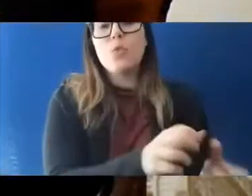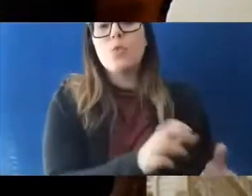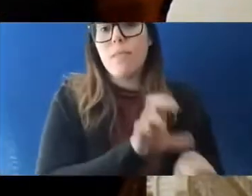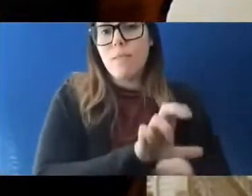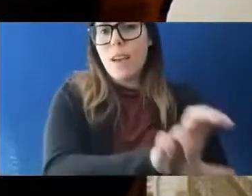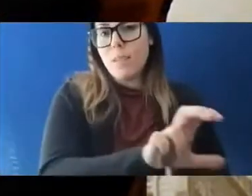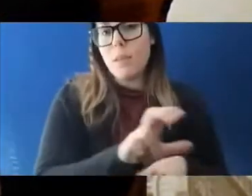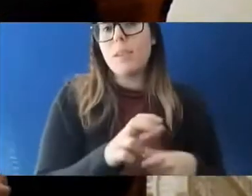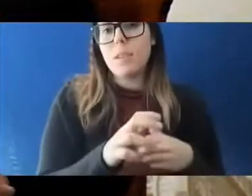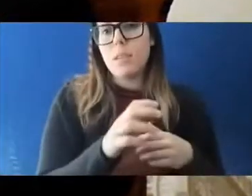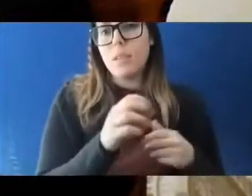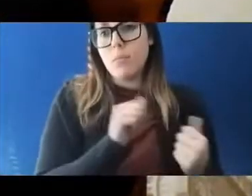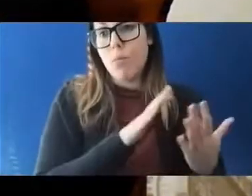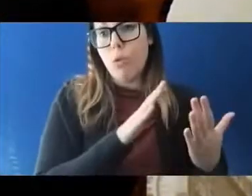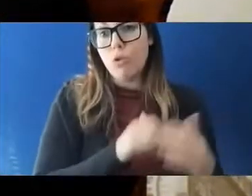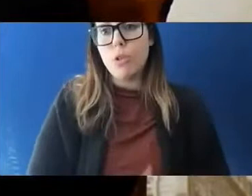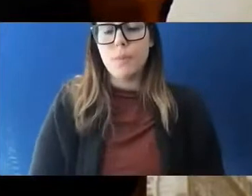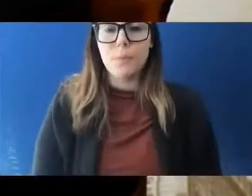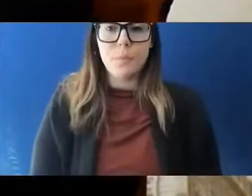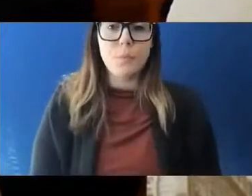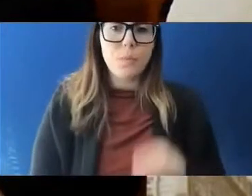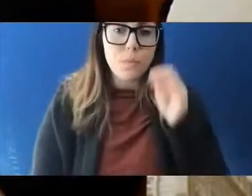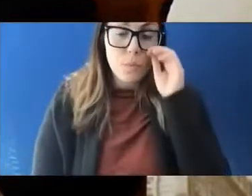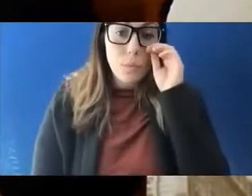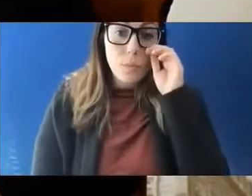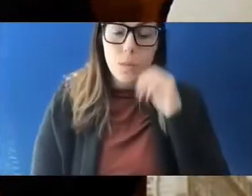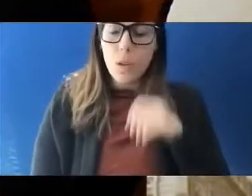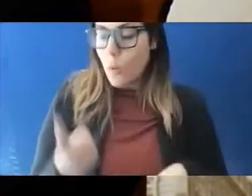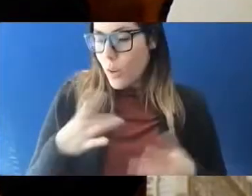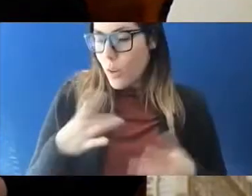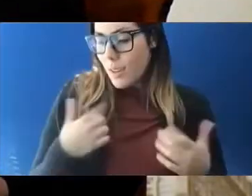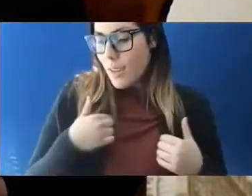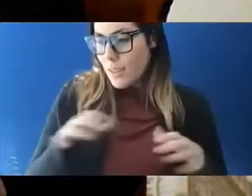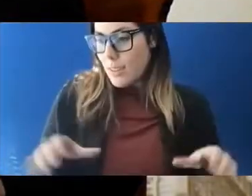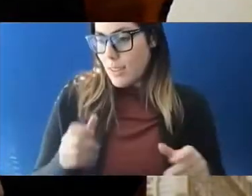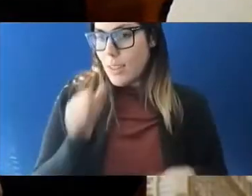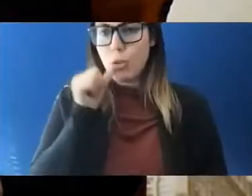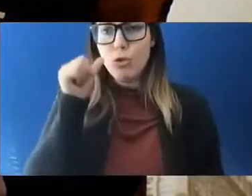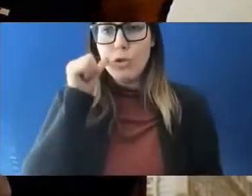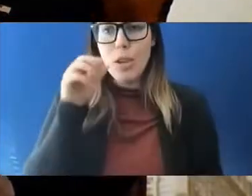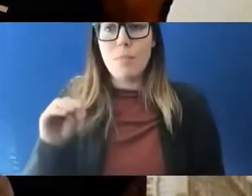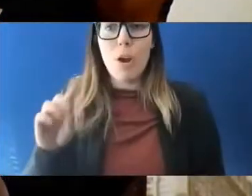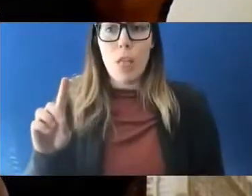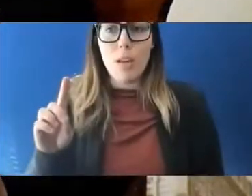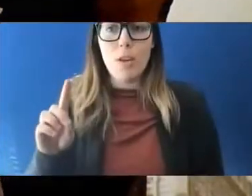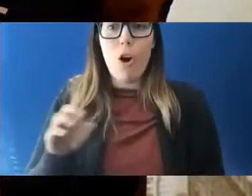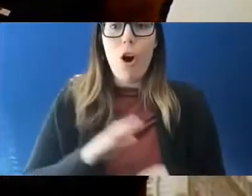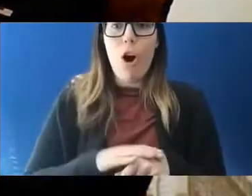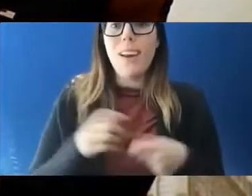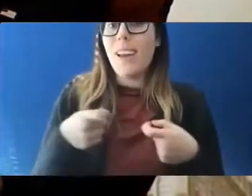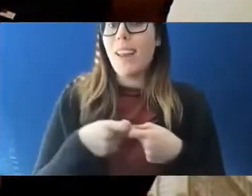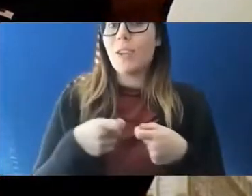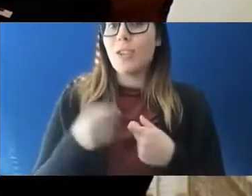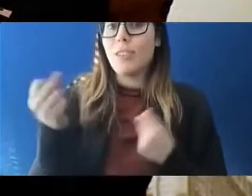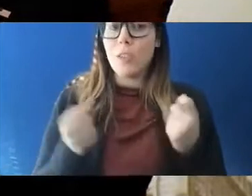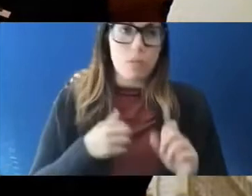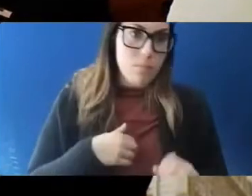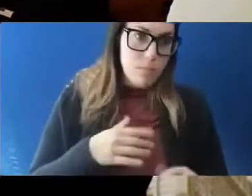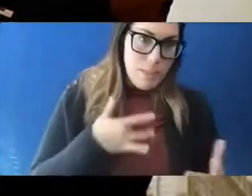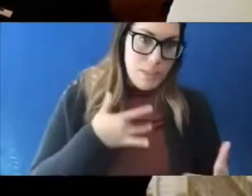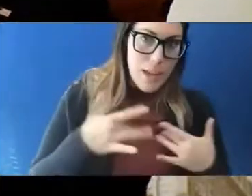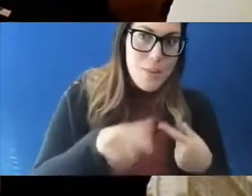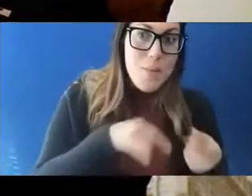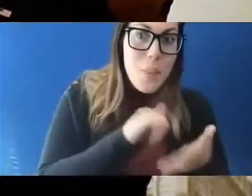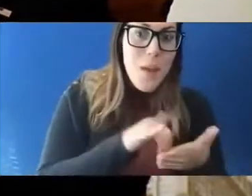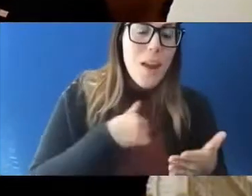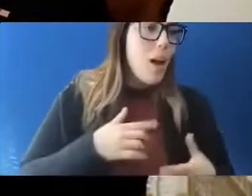approach. So these are some of the many things. I did an event yesterday in Maryland on electric vehicles. I'm very excited about them.